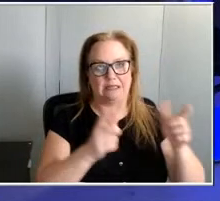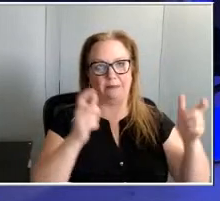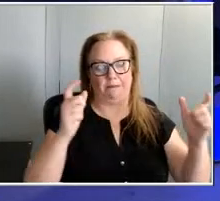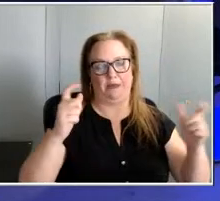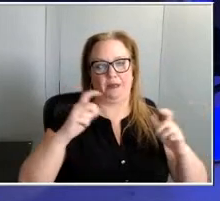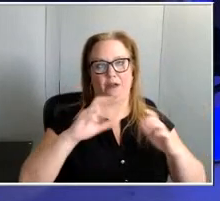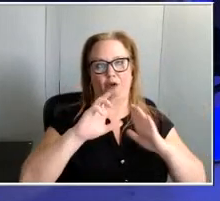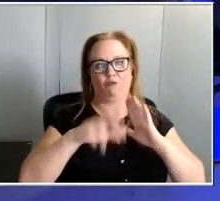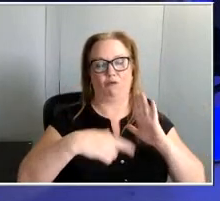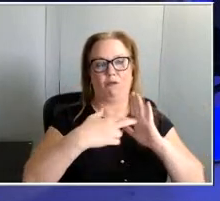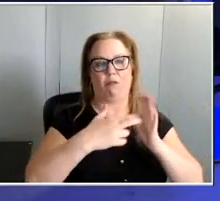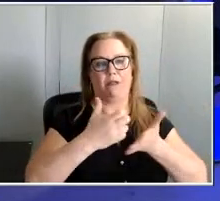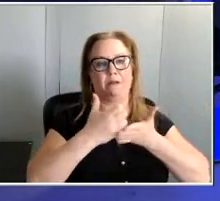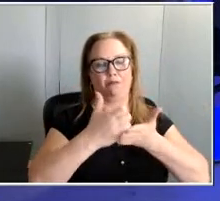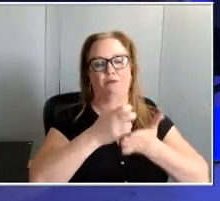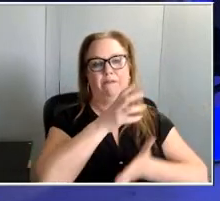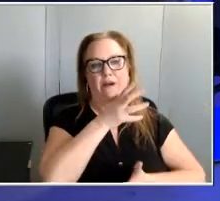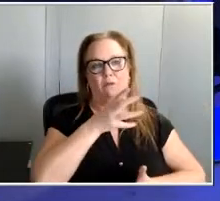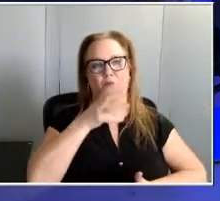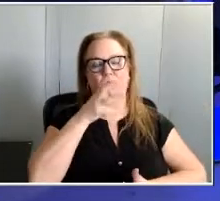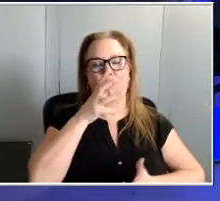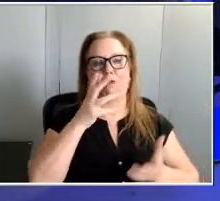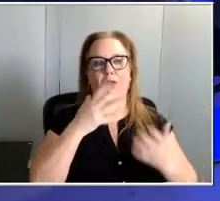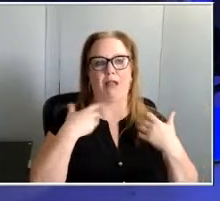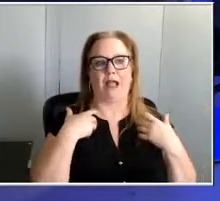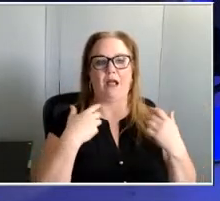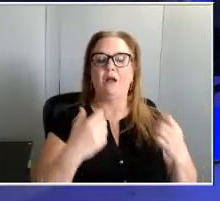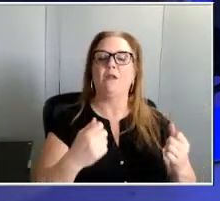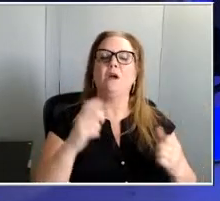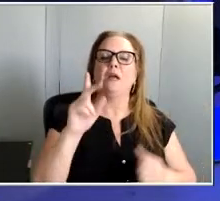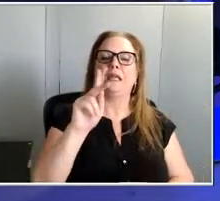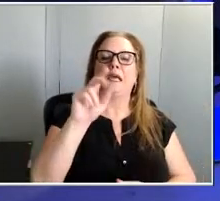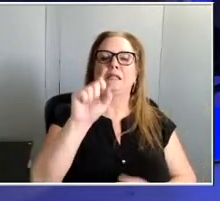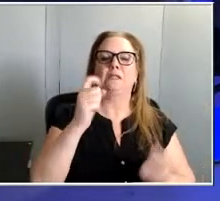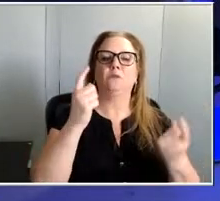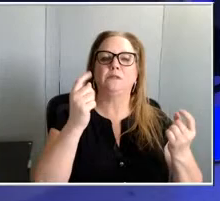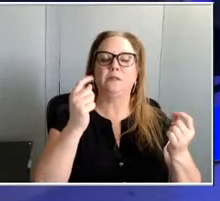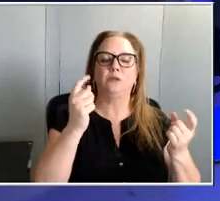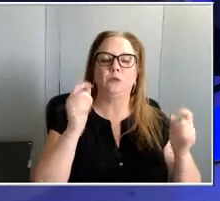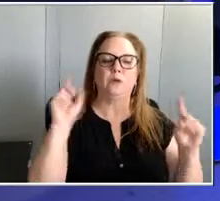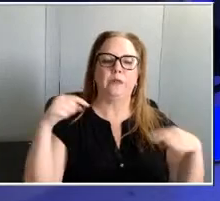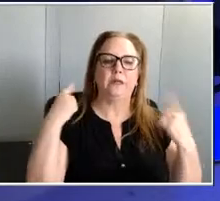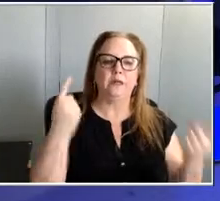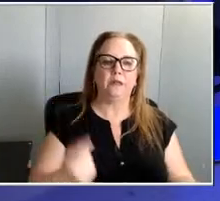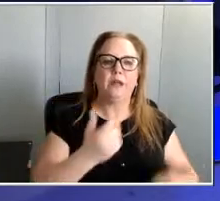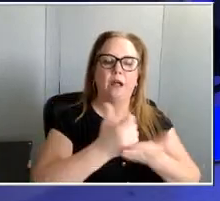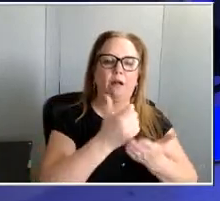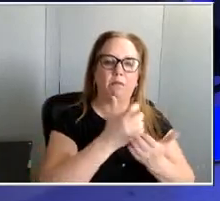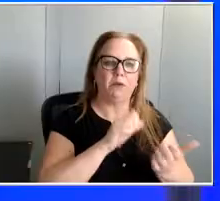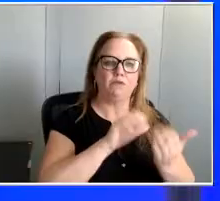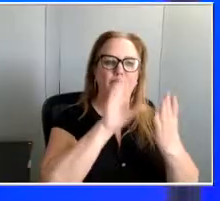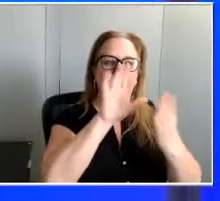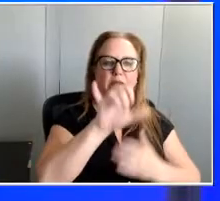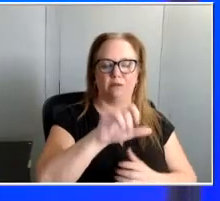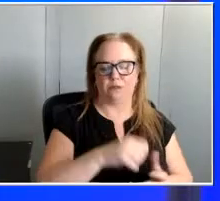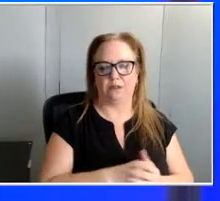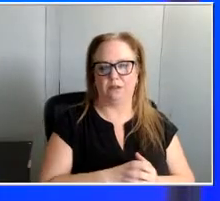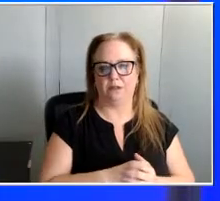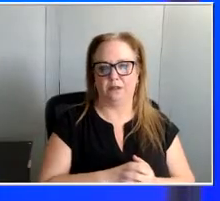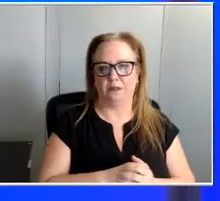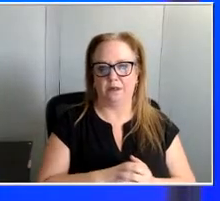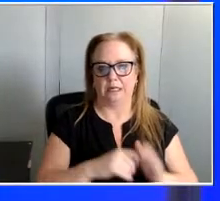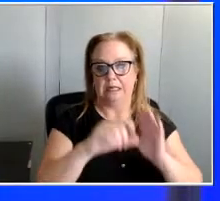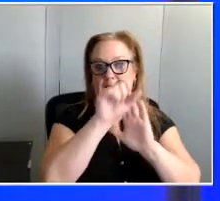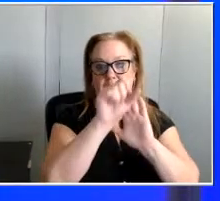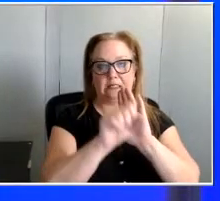of rural Kansans as well. Talk a little bit about some of the things the state has done historically and now to help address those deficiencies. Yeah, the state's been a